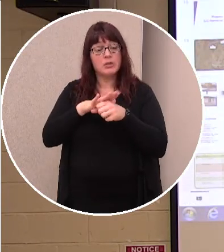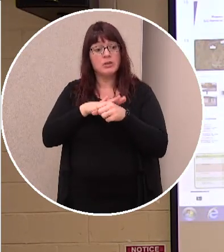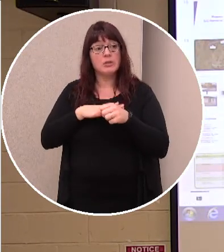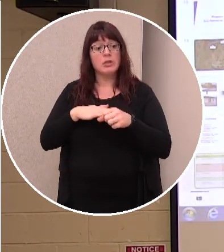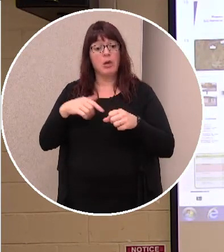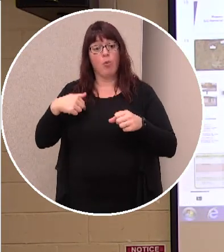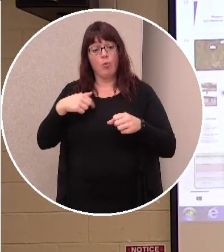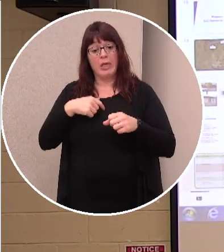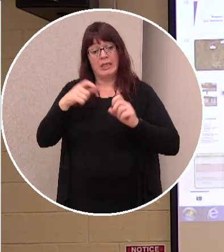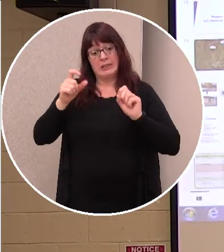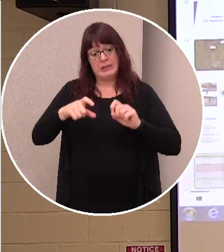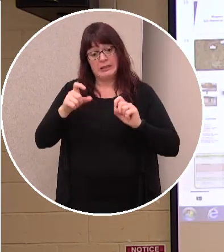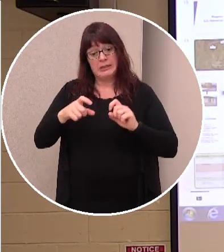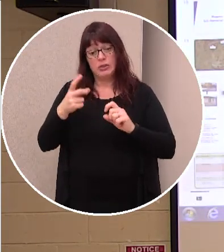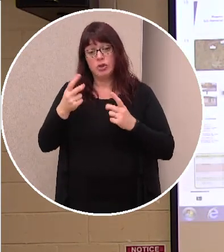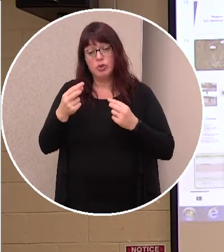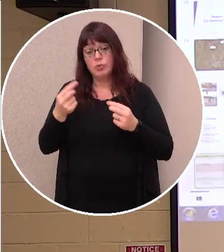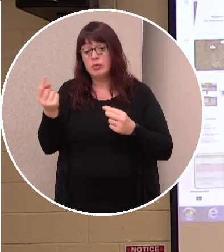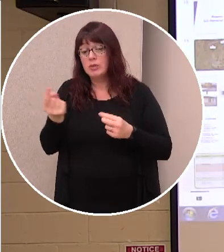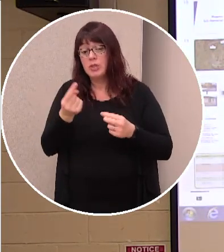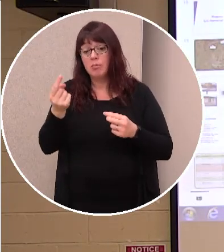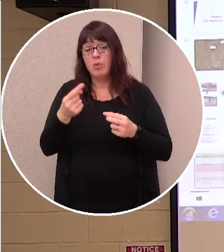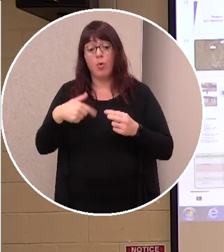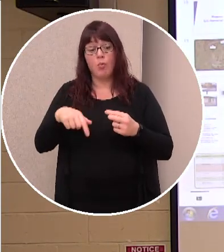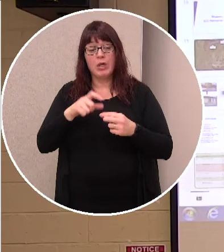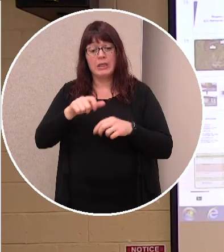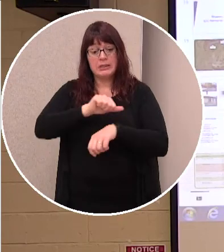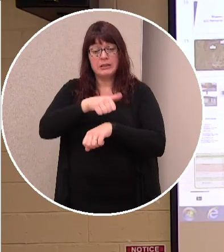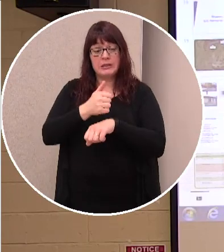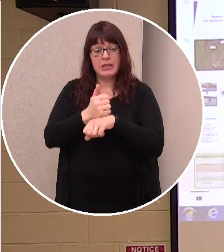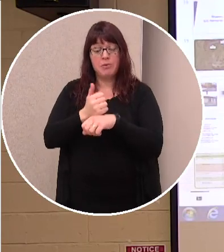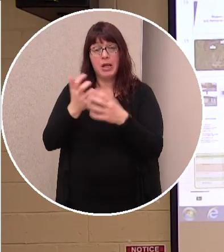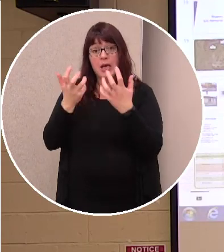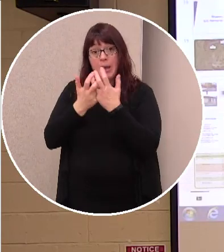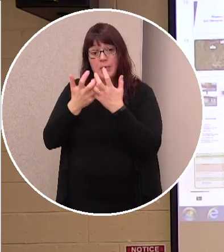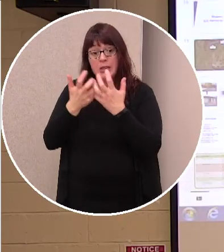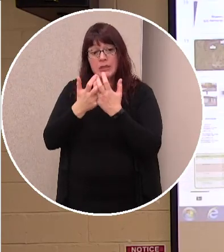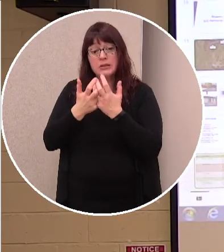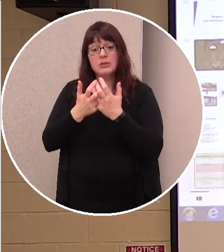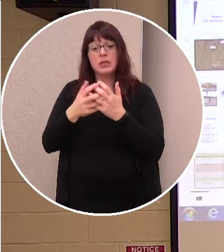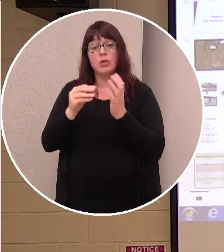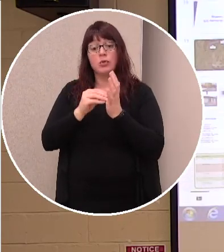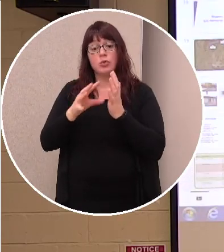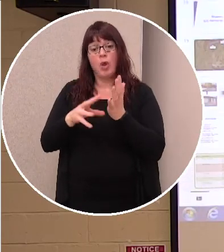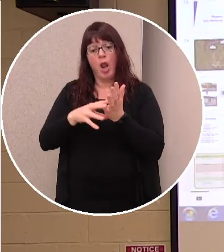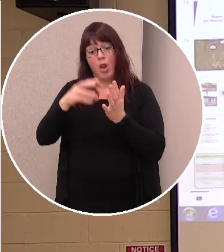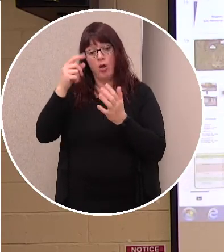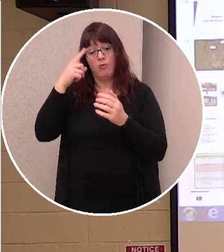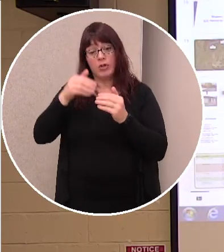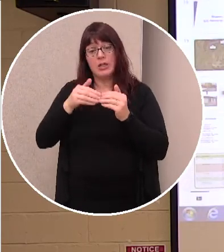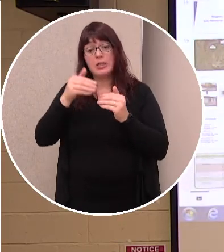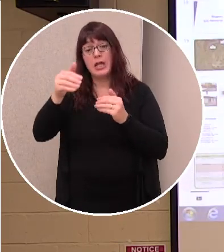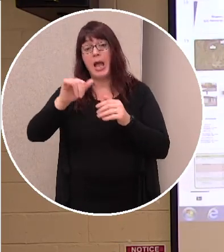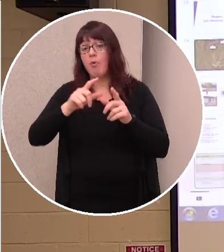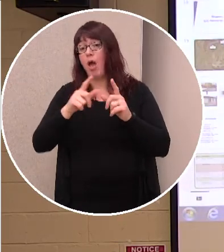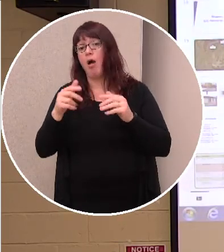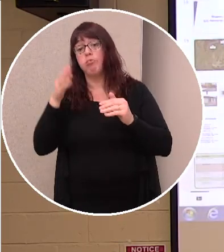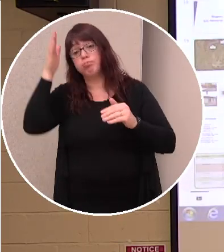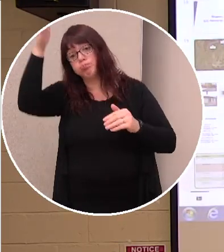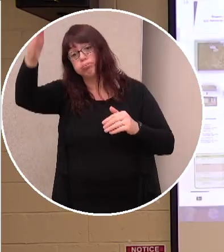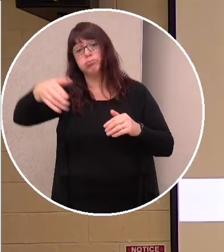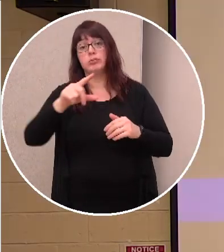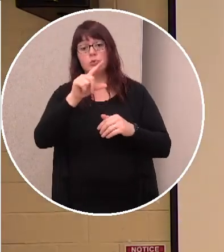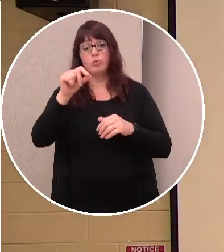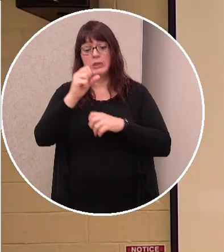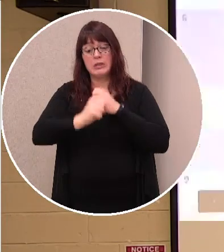to happen in that system to accommodate students and student learning over the next 20 years or so to make sure that we